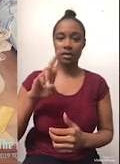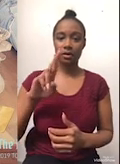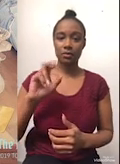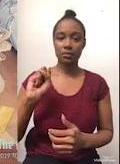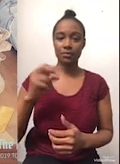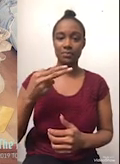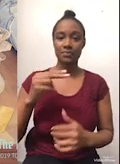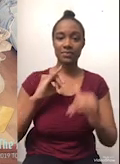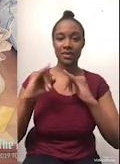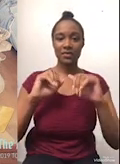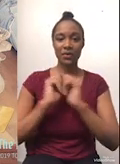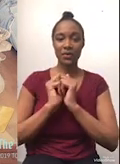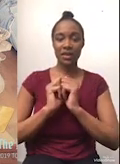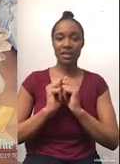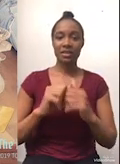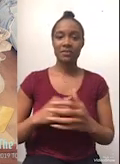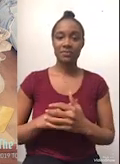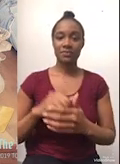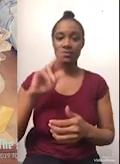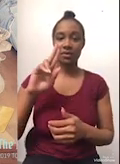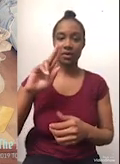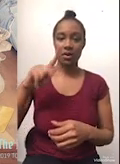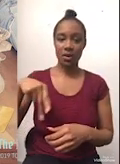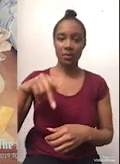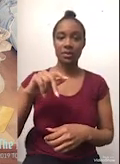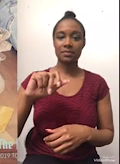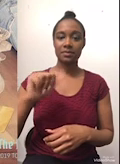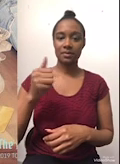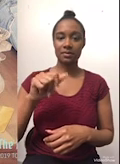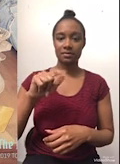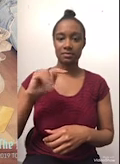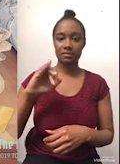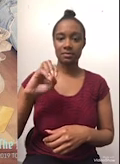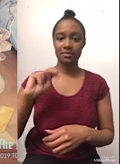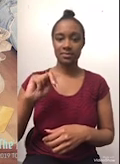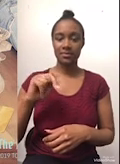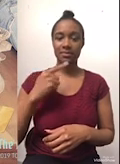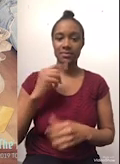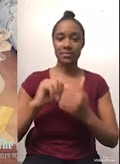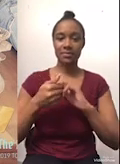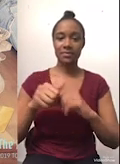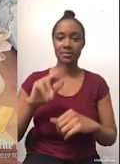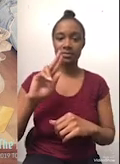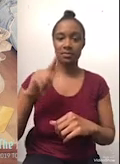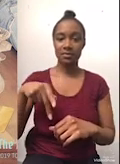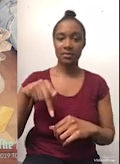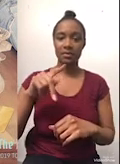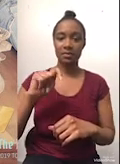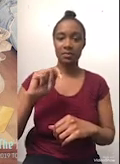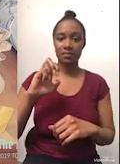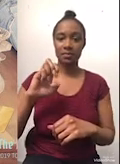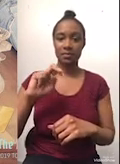Kate Crush Interview with Uptension Uptension, pronounced Uptension,